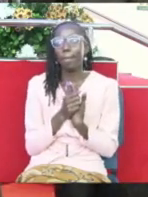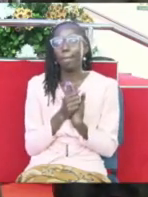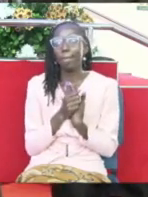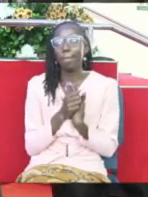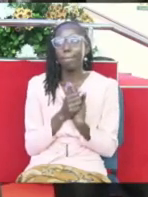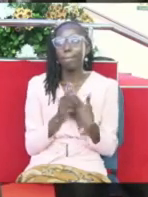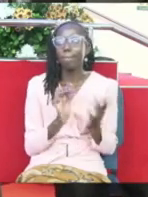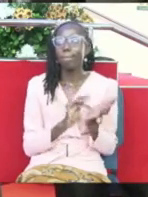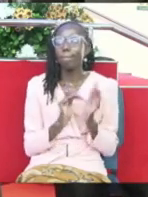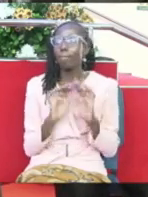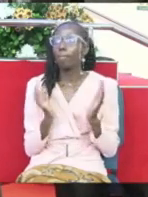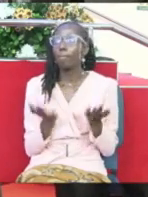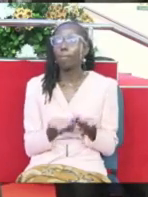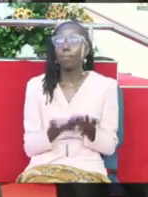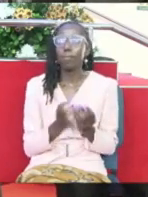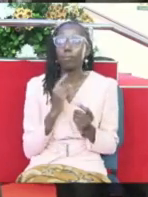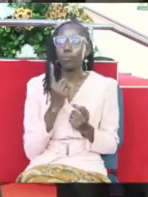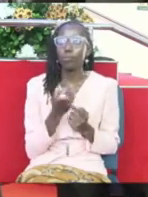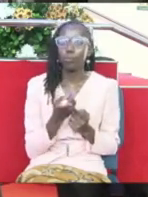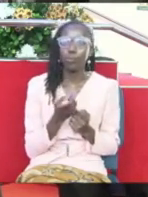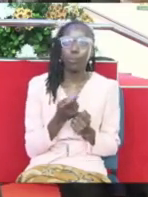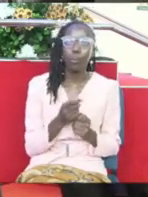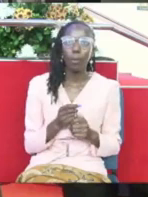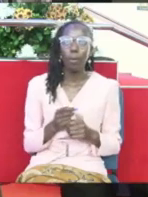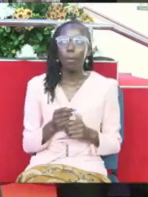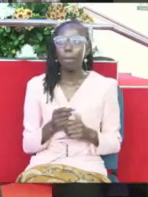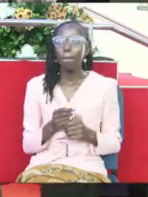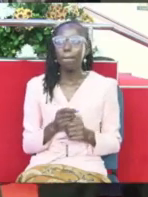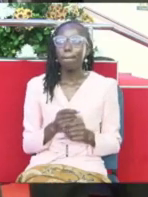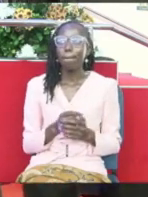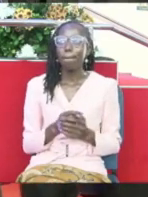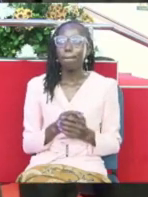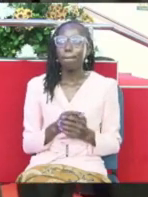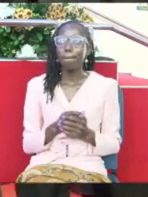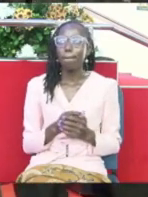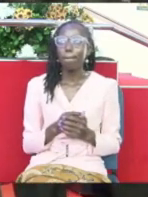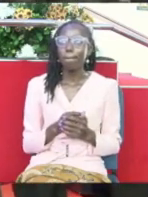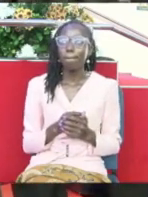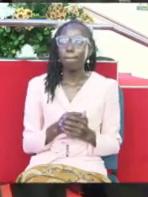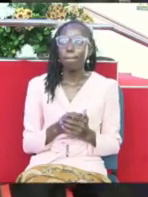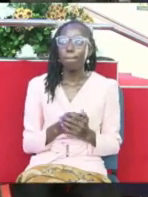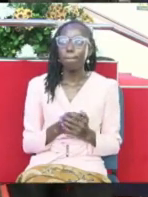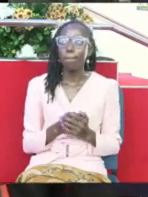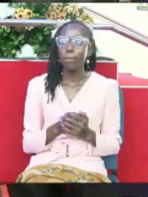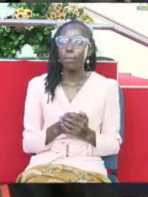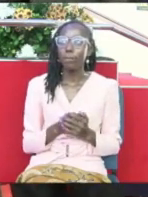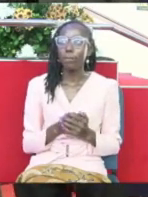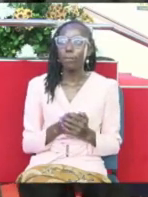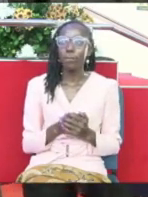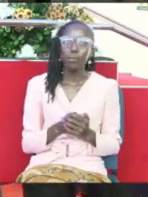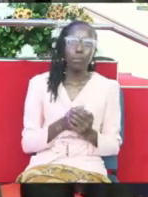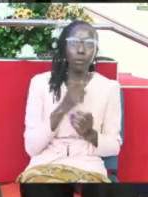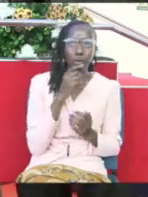Bible says that they stop the enemy at the gate. Hata Biblia inasema kwamba huwa anawazuia adui pale langoni. But now the sons of Israel are scampering